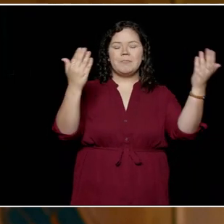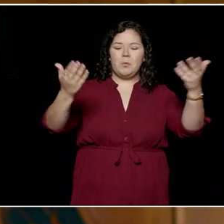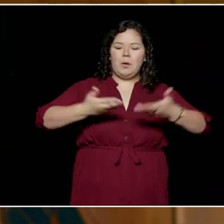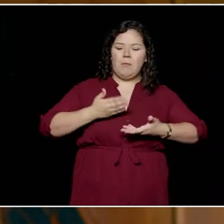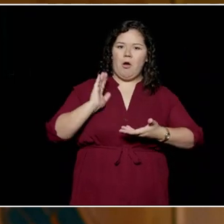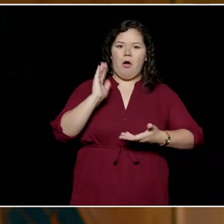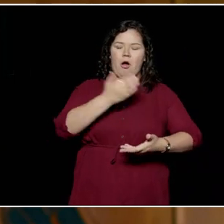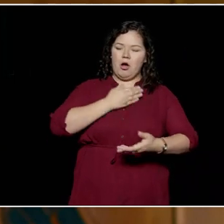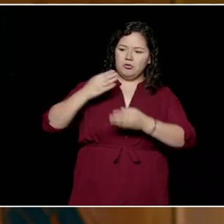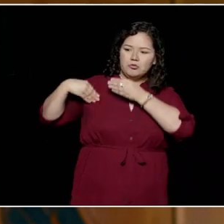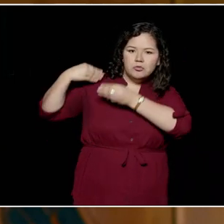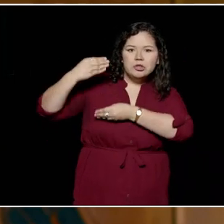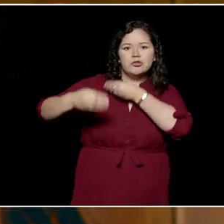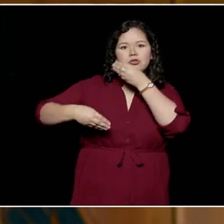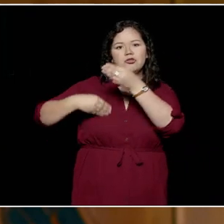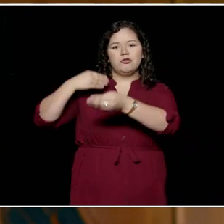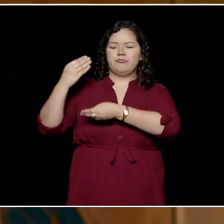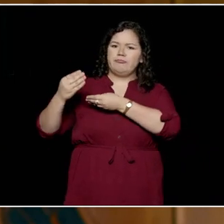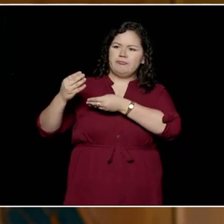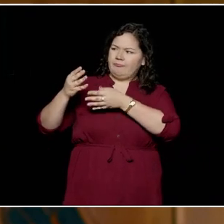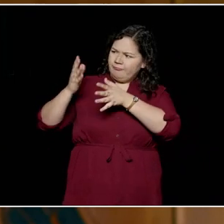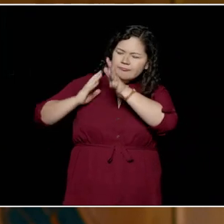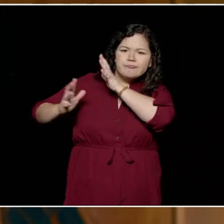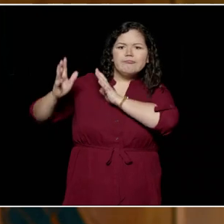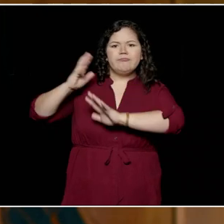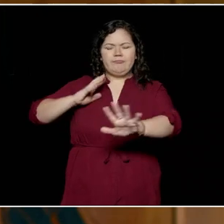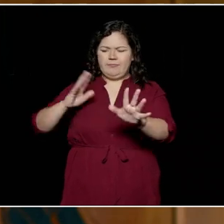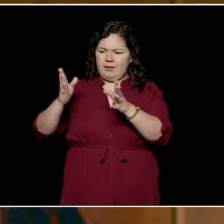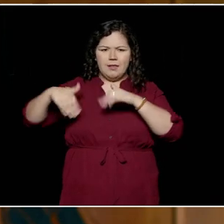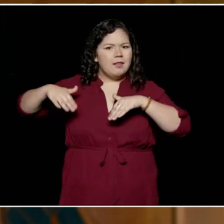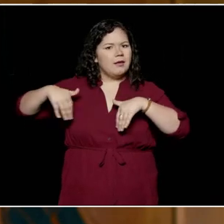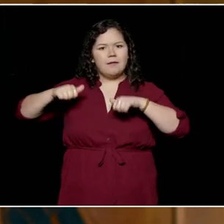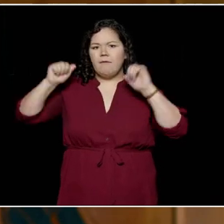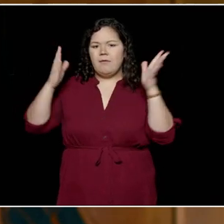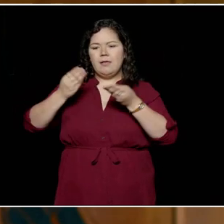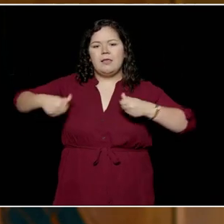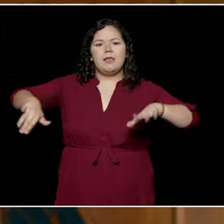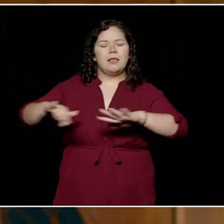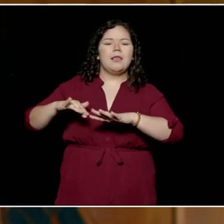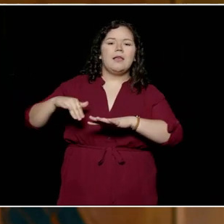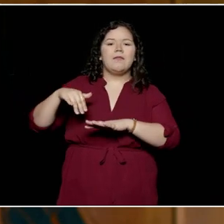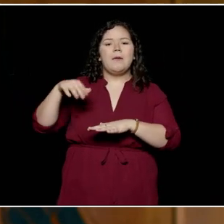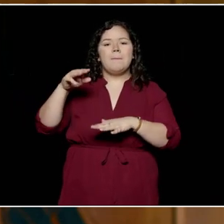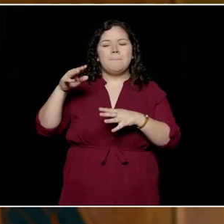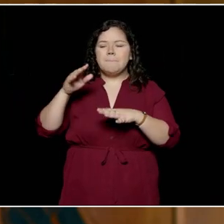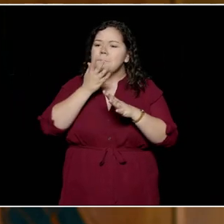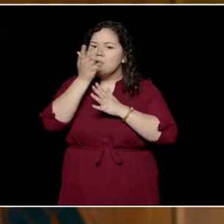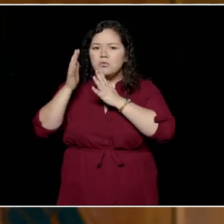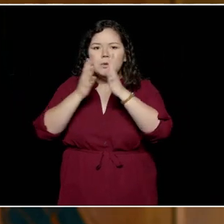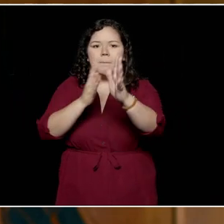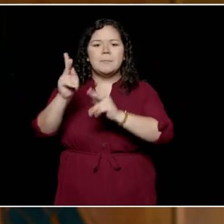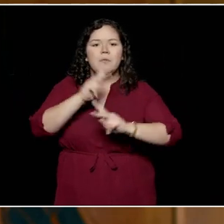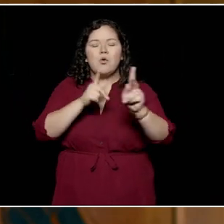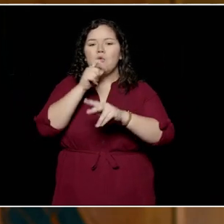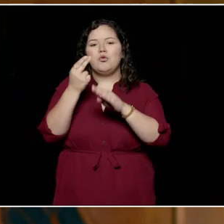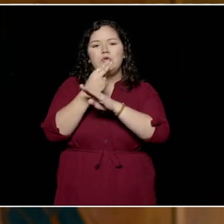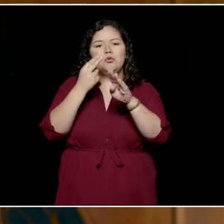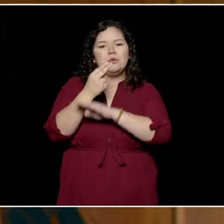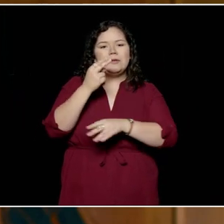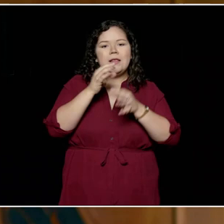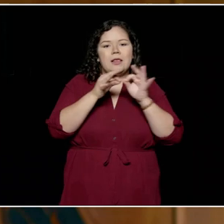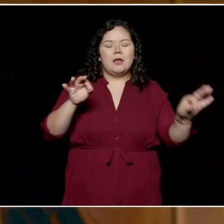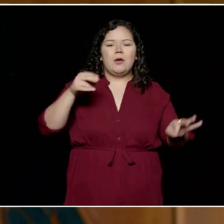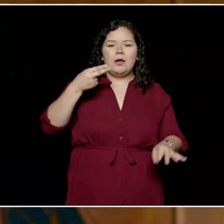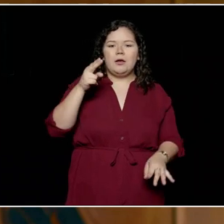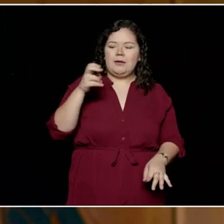traditional, ancestral, unceded lands of the Hunkaminam-speaking Musqueam people. I want to say